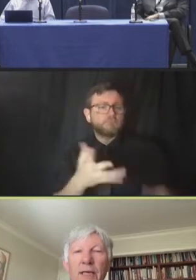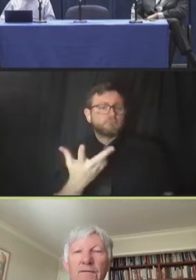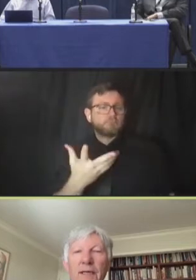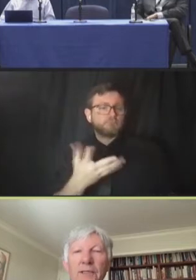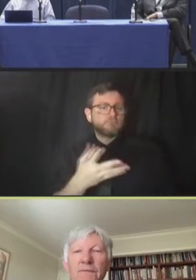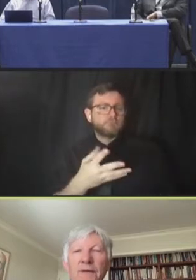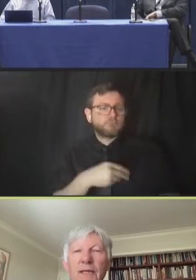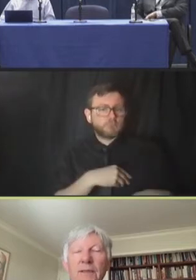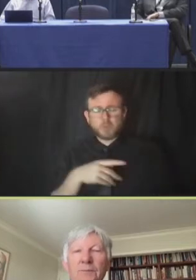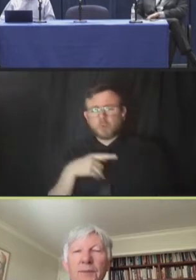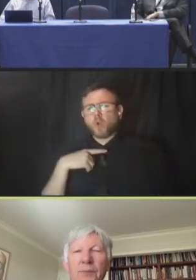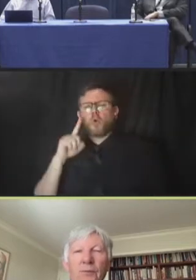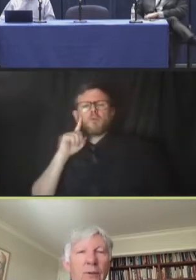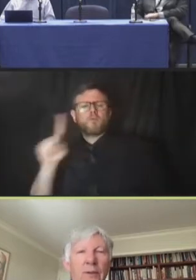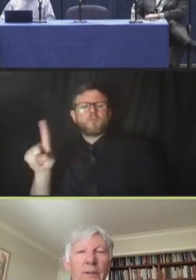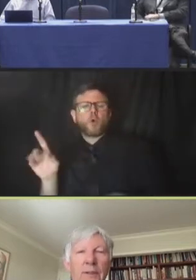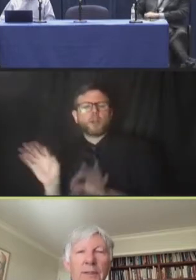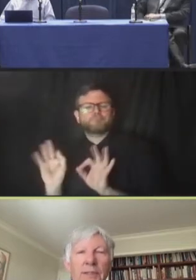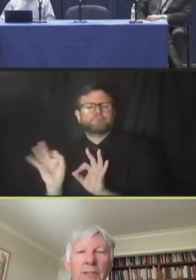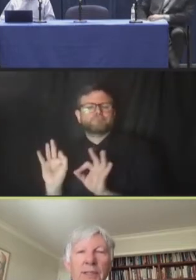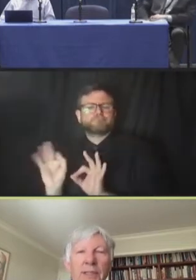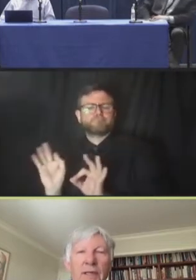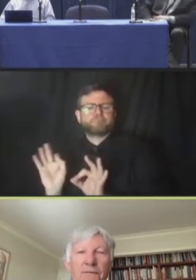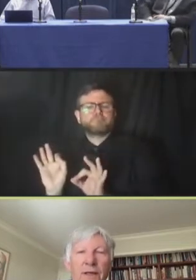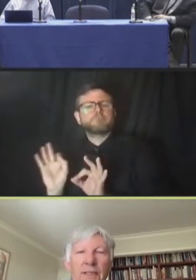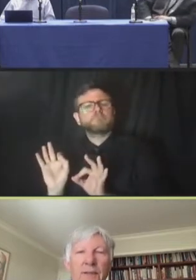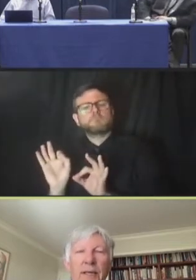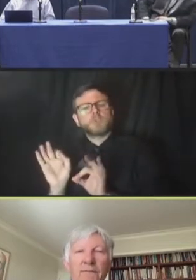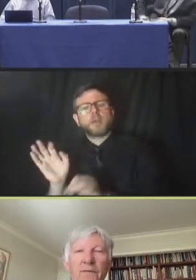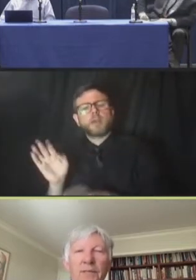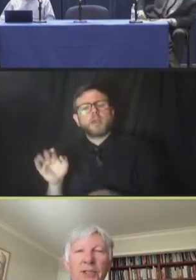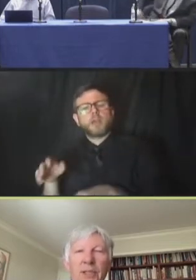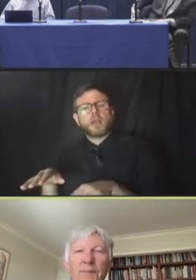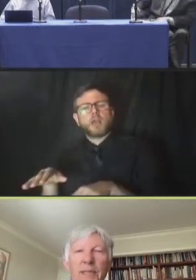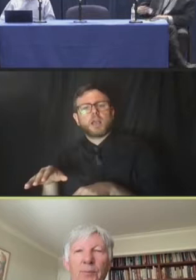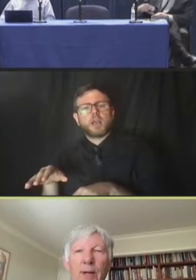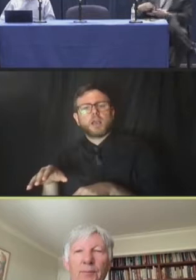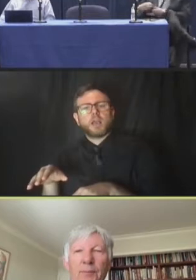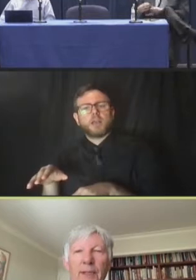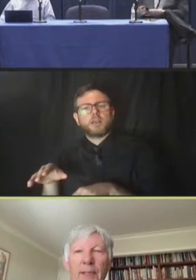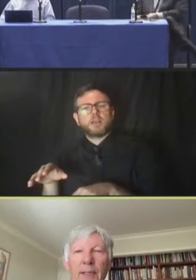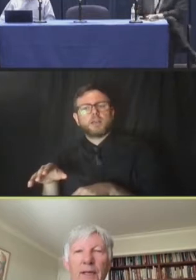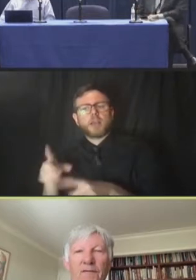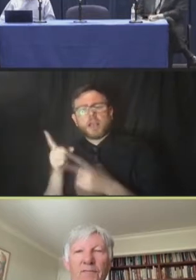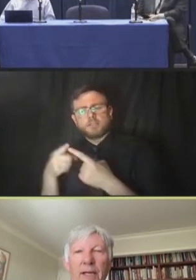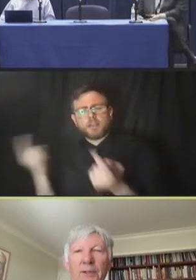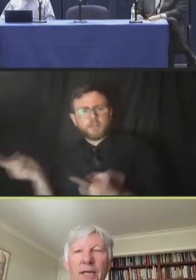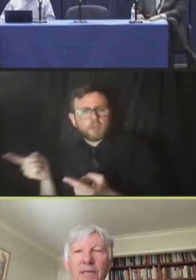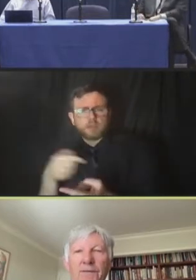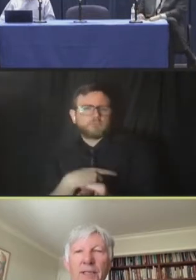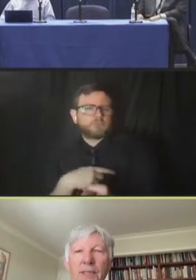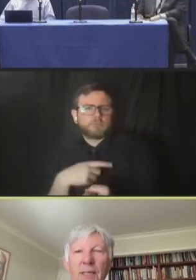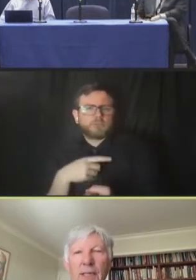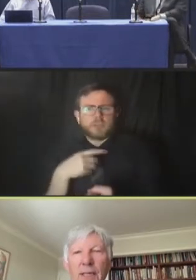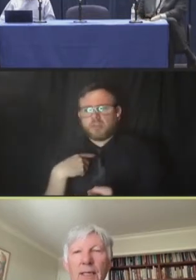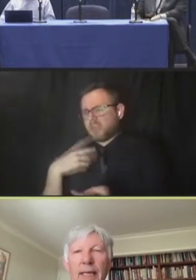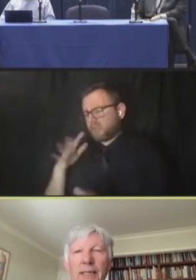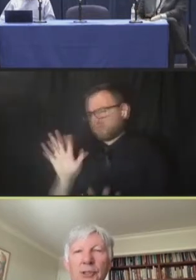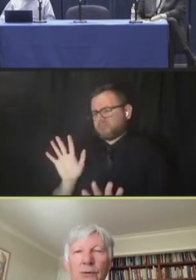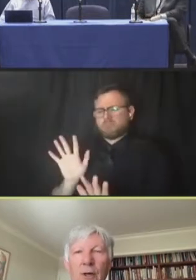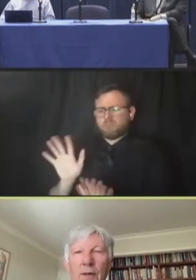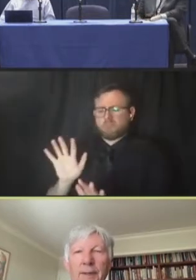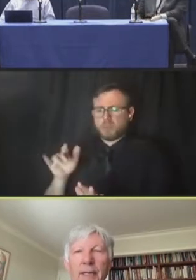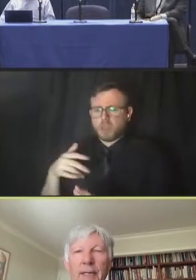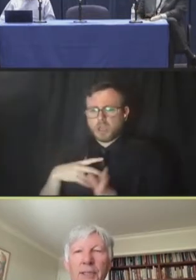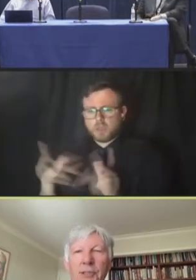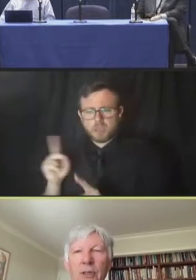minor side effects. In fact, people were essentially unaffected by information about the probability of minor side effects like